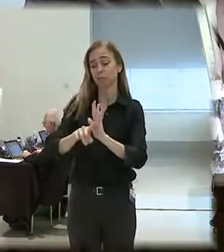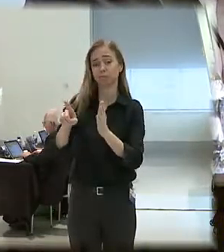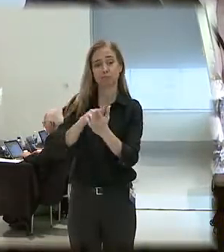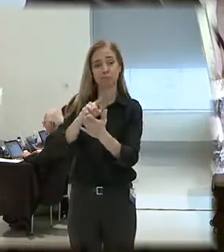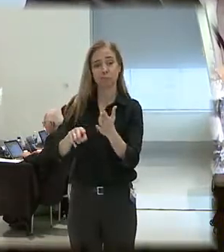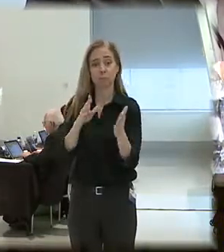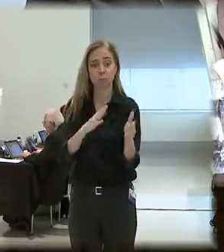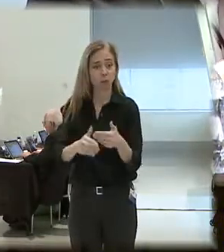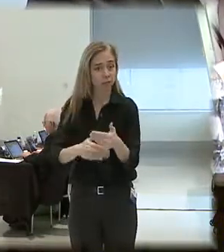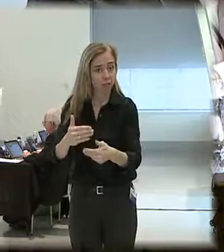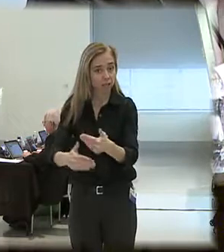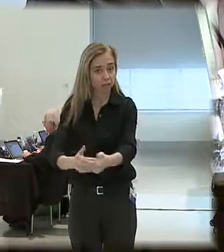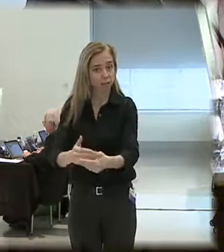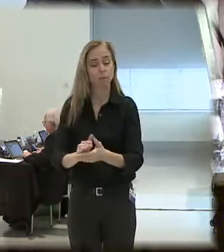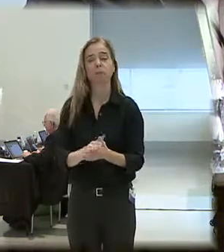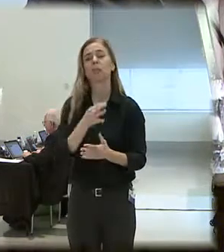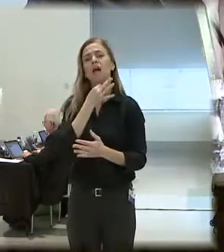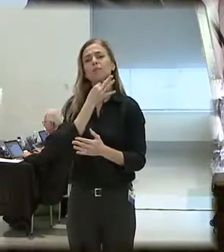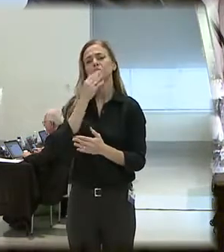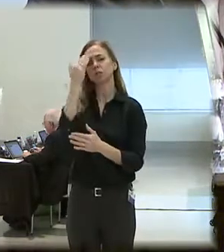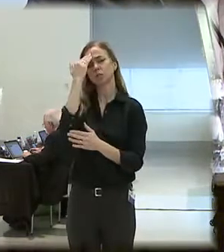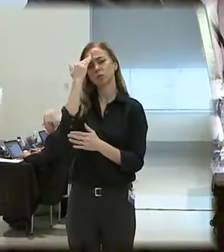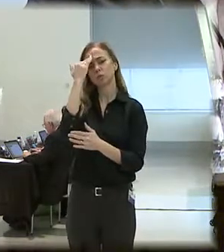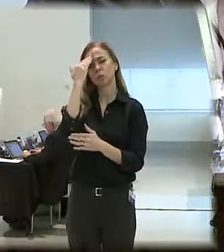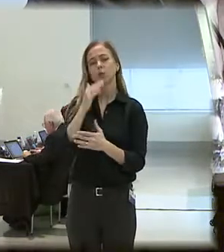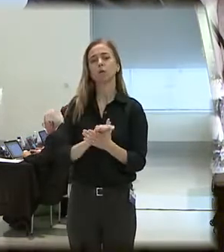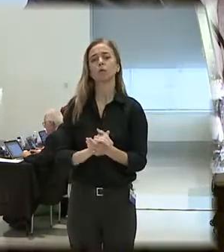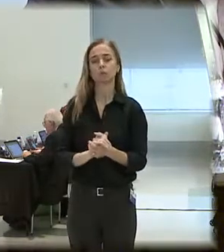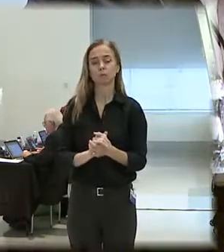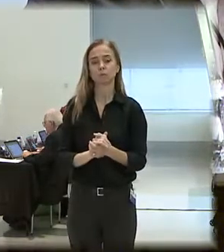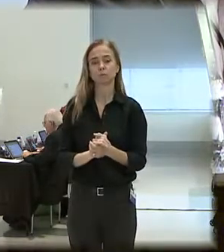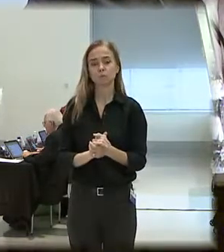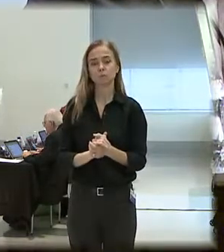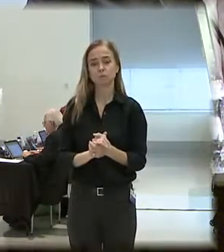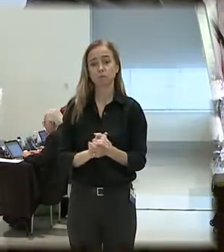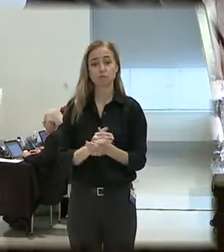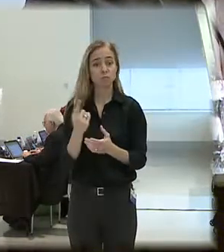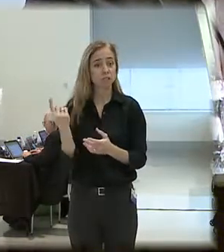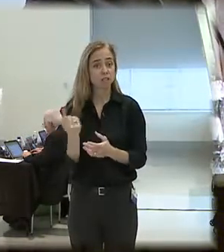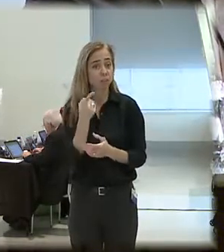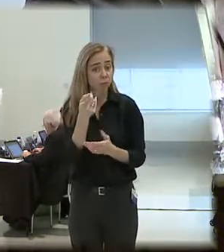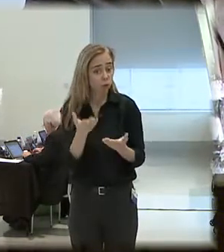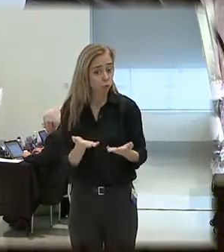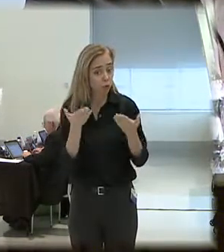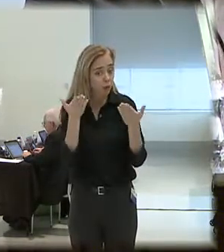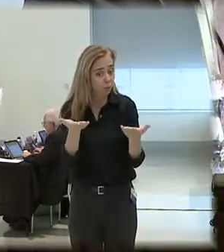so I'd be curious to know if that's something you would recommend.